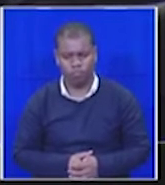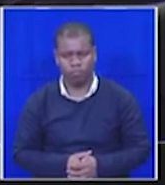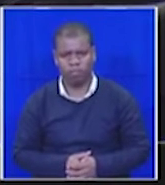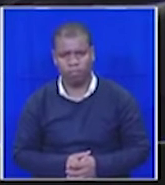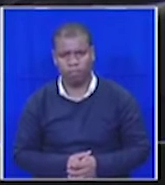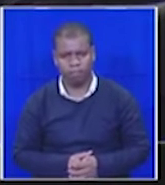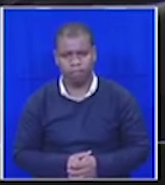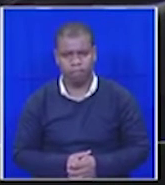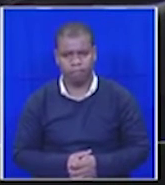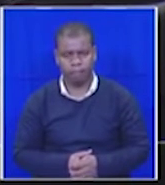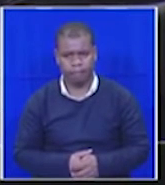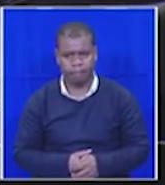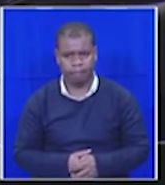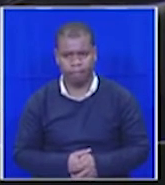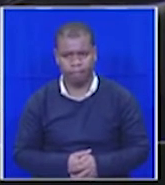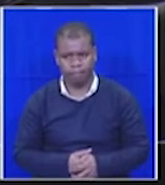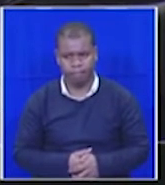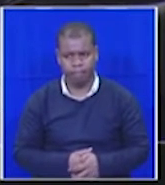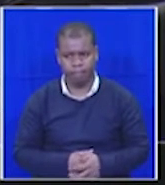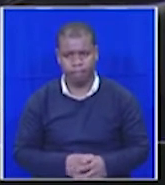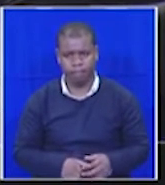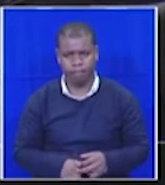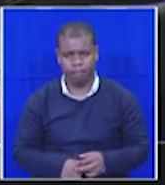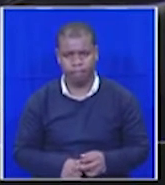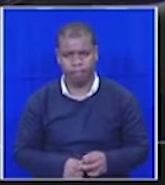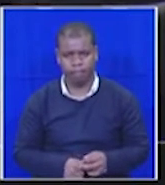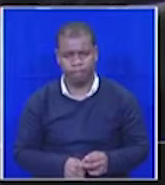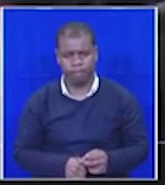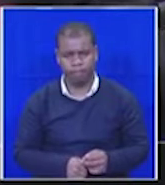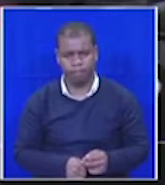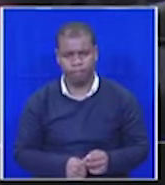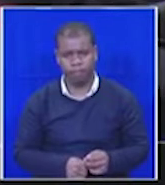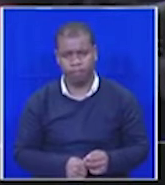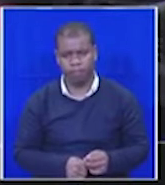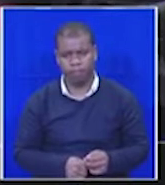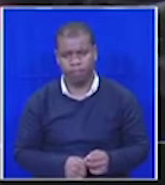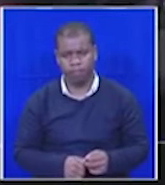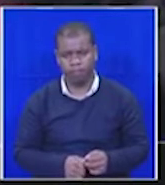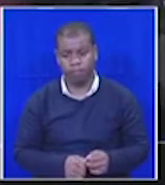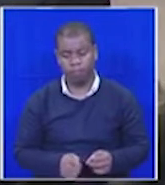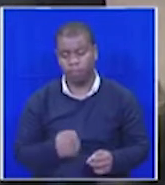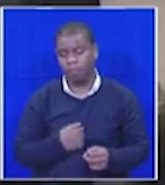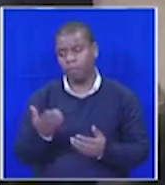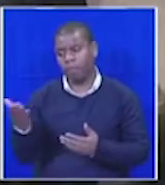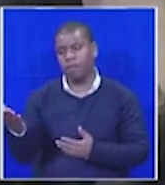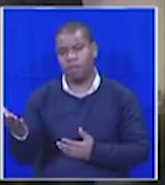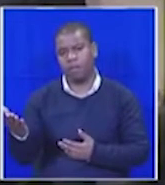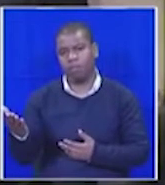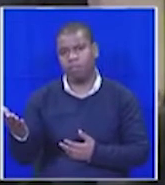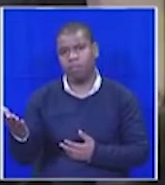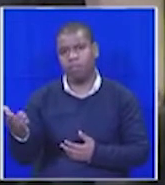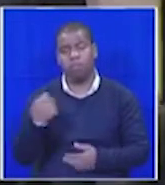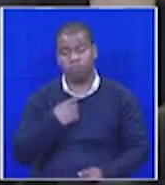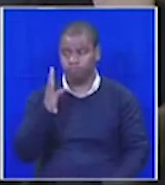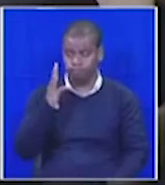please focus on what is currently in front of us on the order paper, Honourable Ollis. Yes, Honourable Member. Chairperson, may I